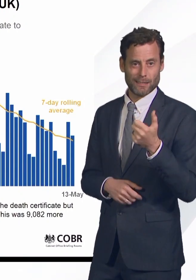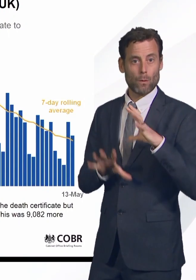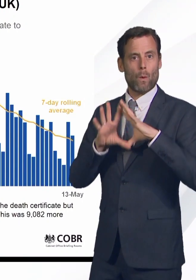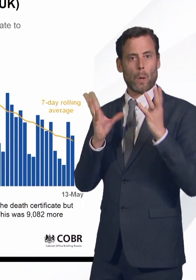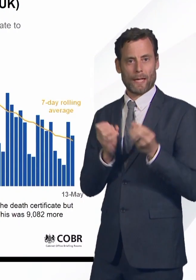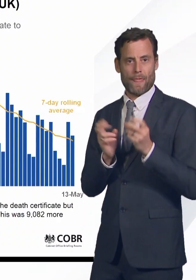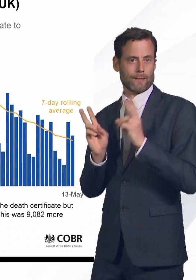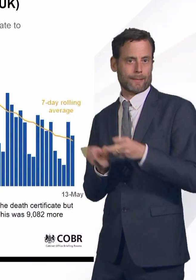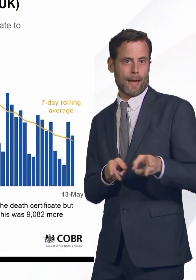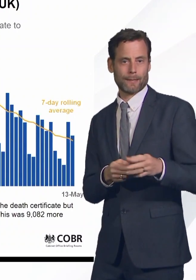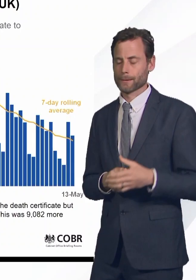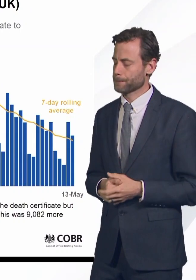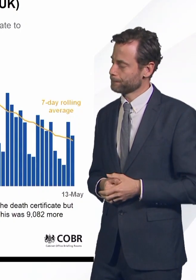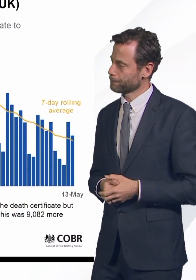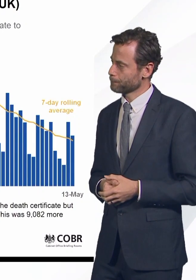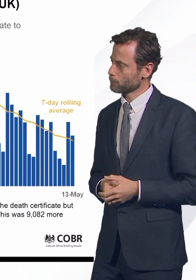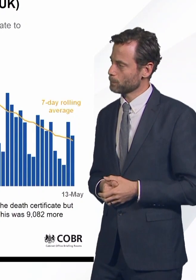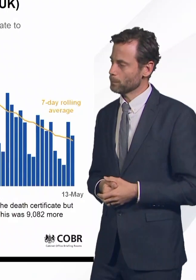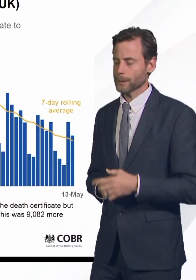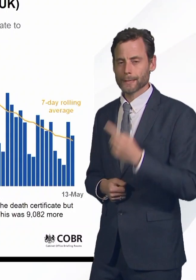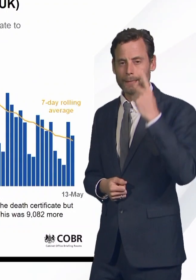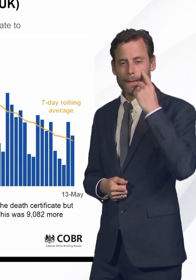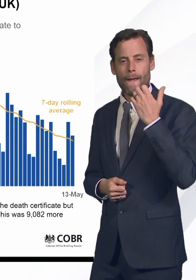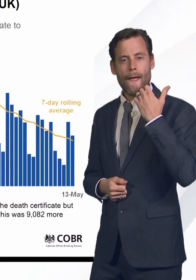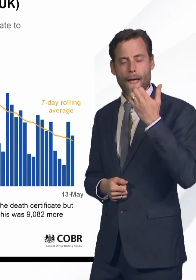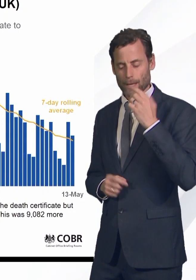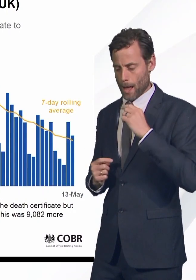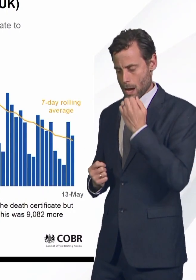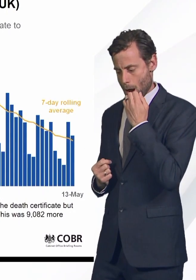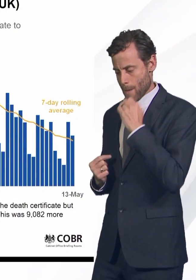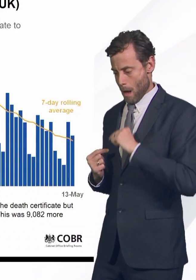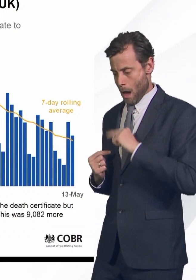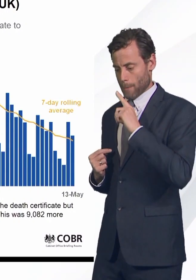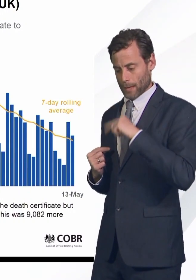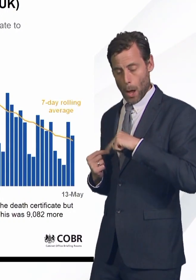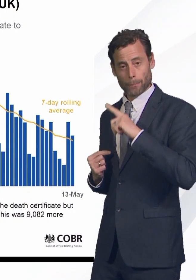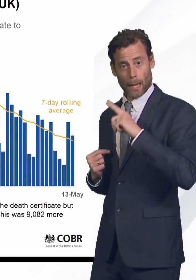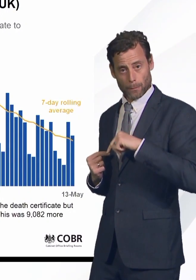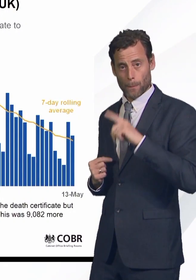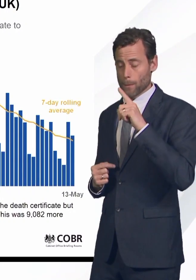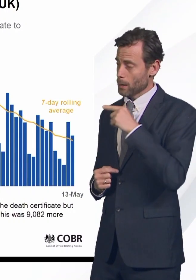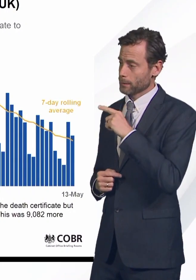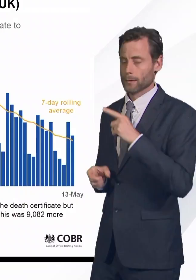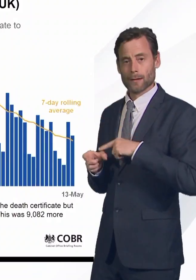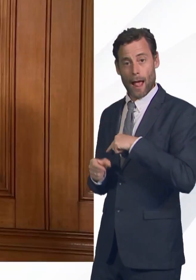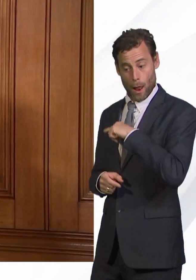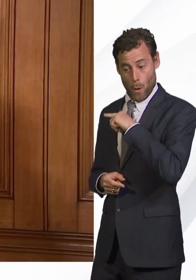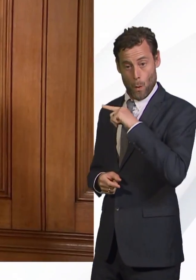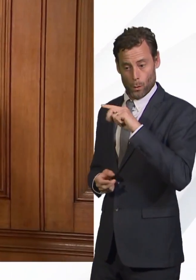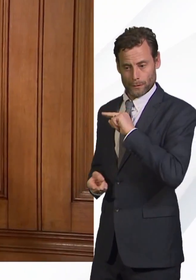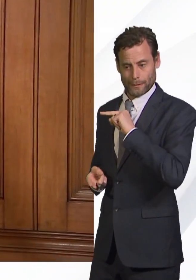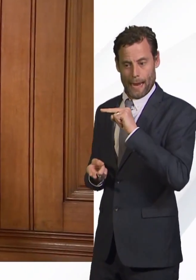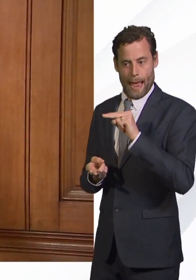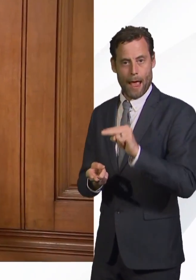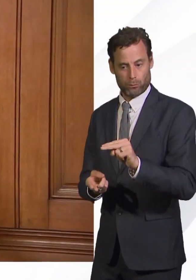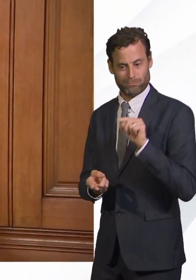see that reflection of the downward trend carrying on as we go forward. Thank you. Thanks very